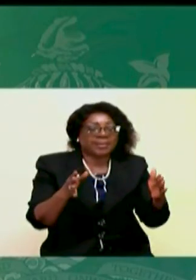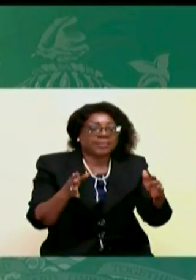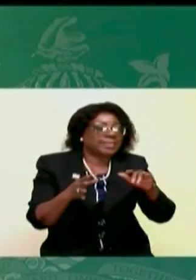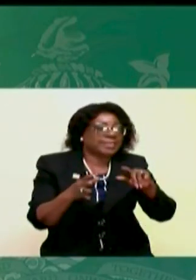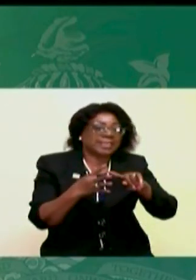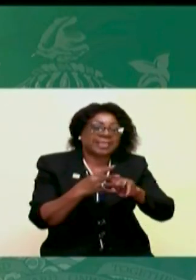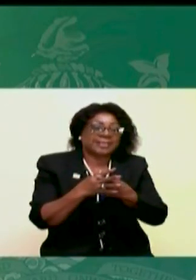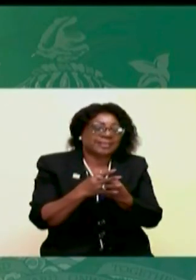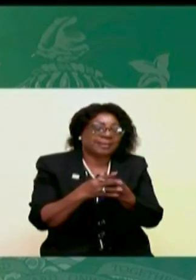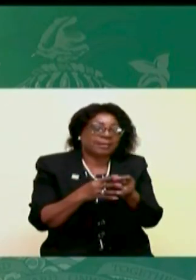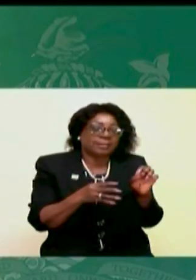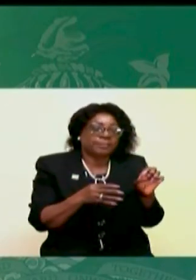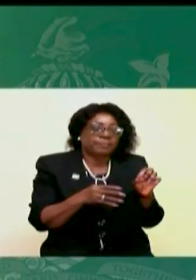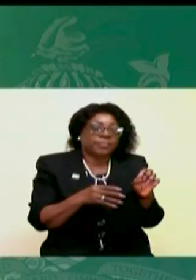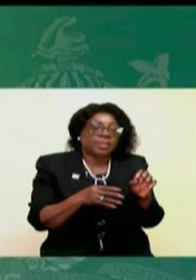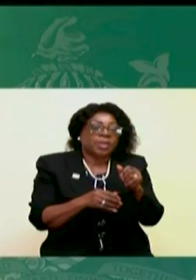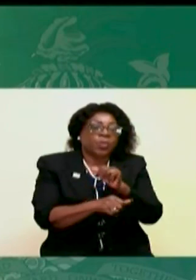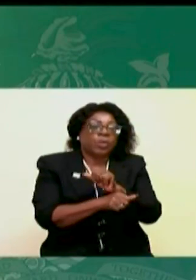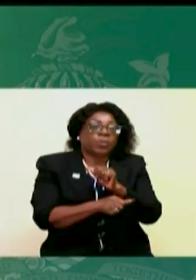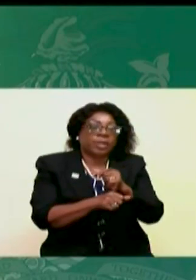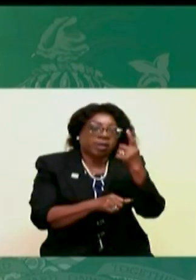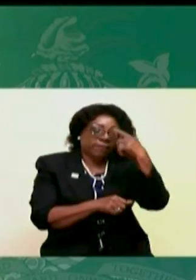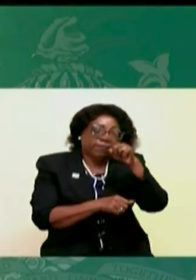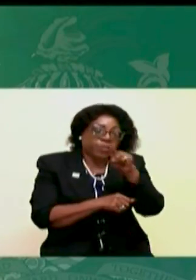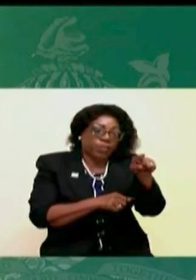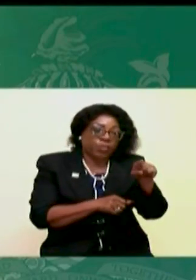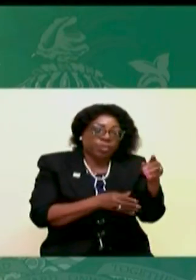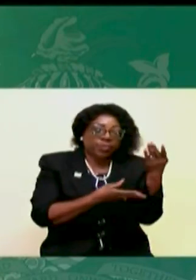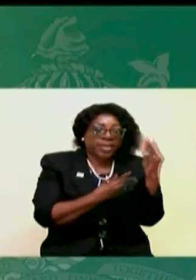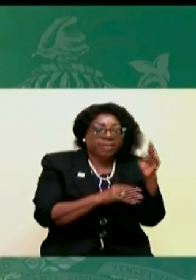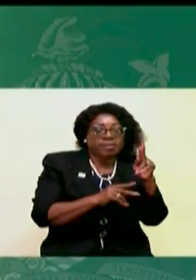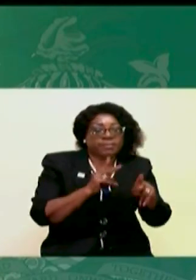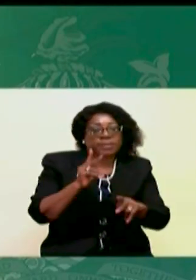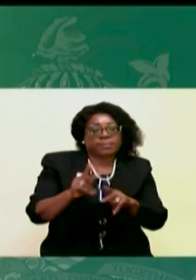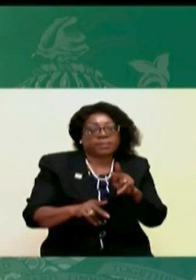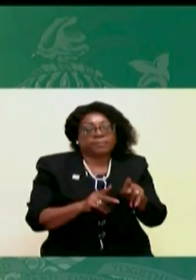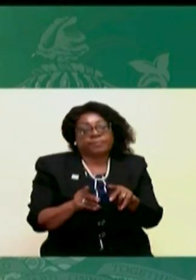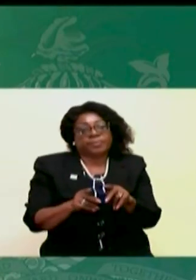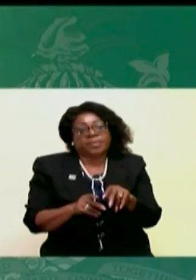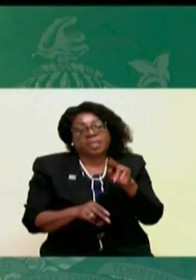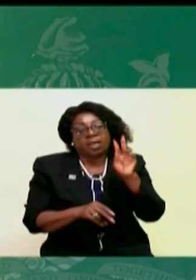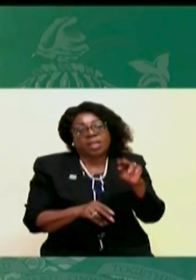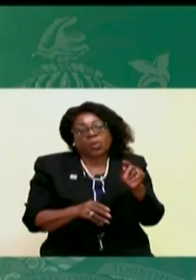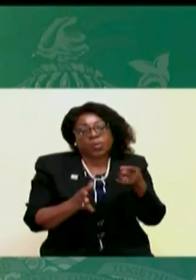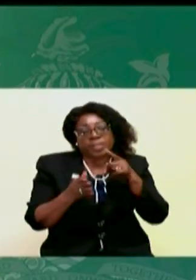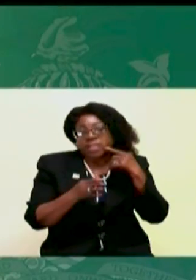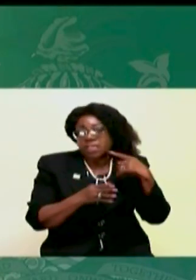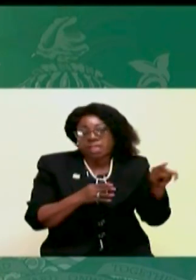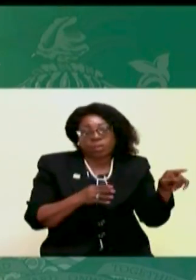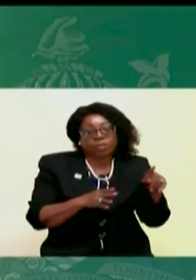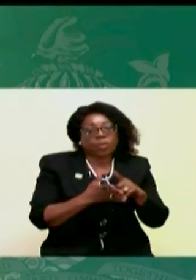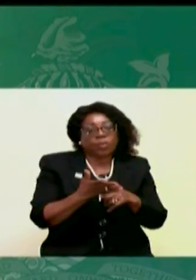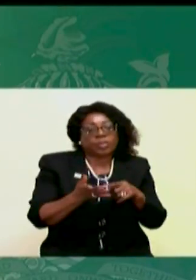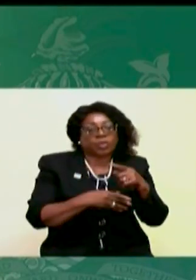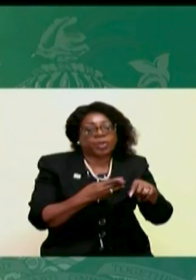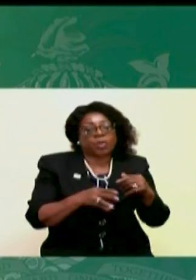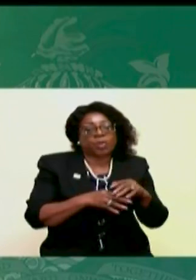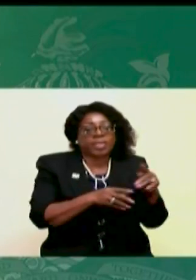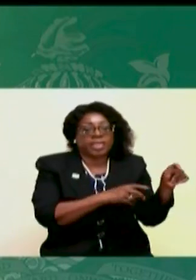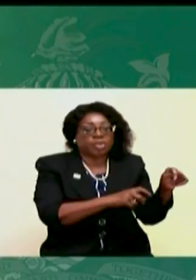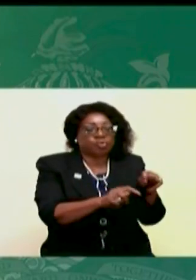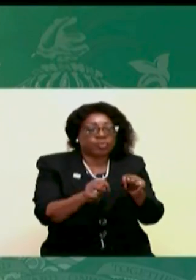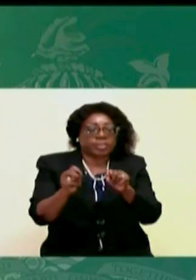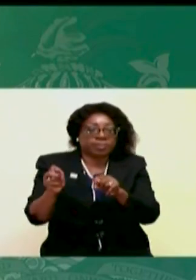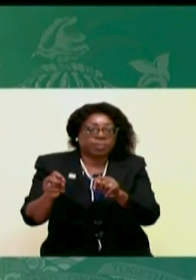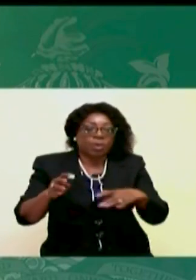started. He said, we're working for you, the Bahamian people. Yeah. But no one could doubt what's going on in tourism